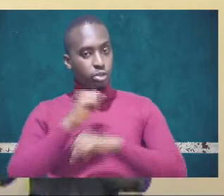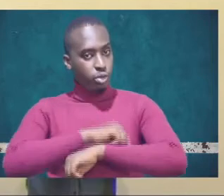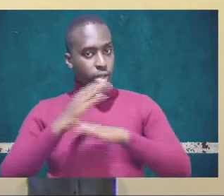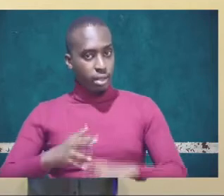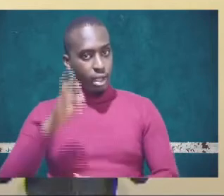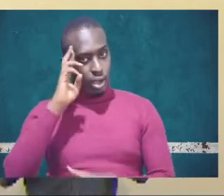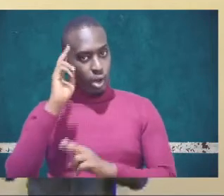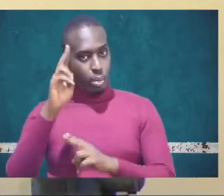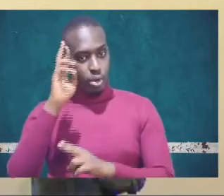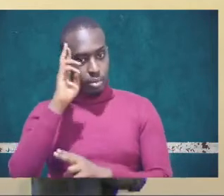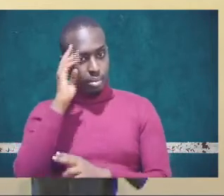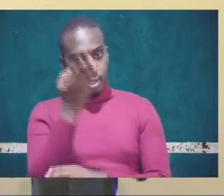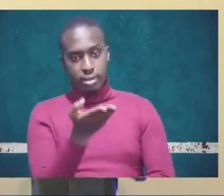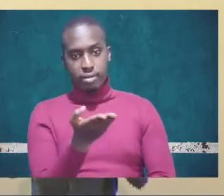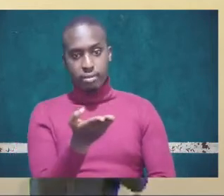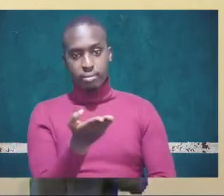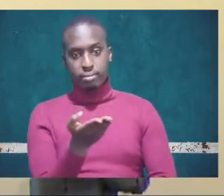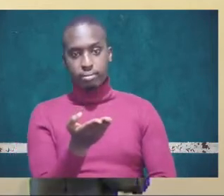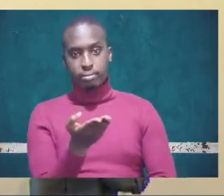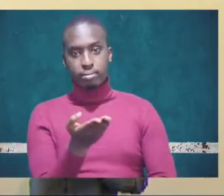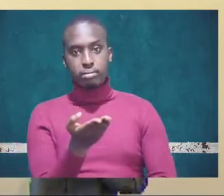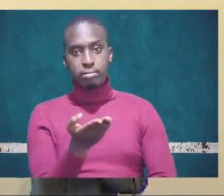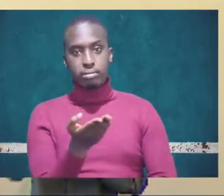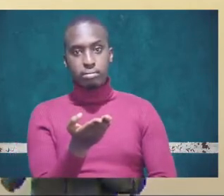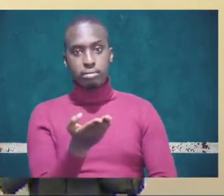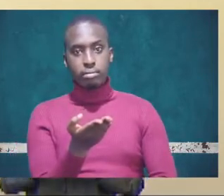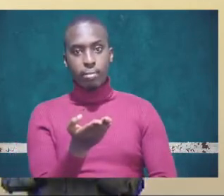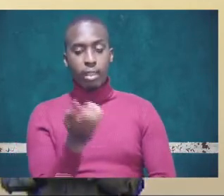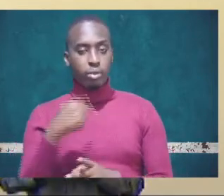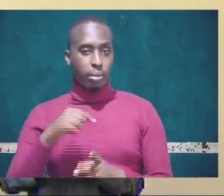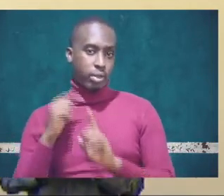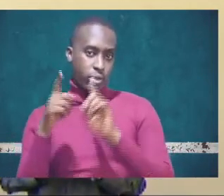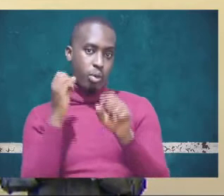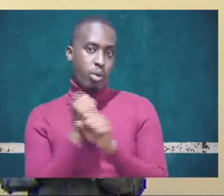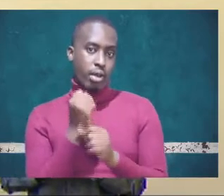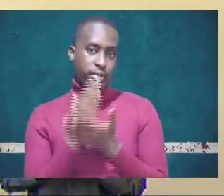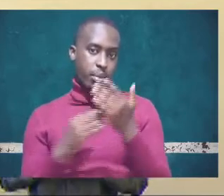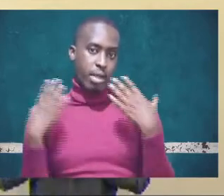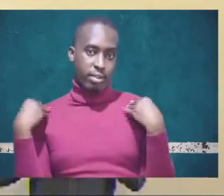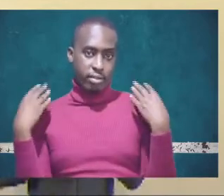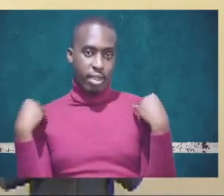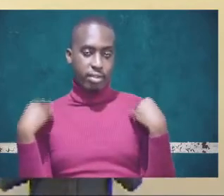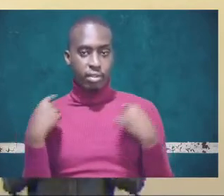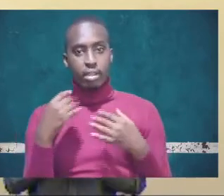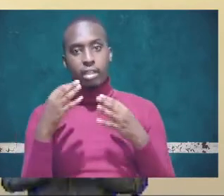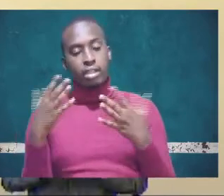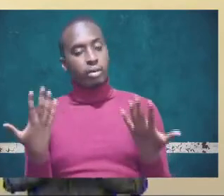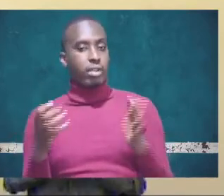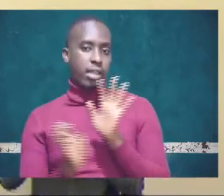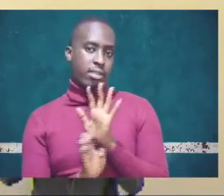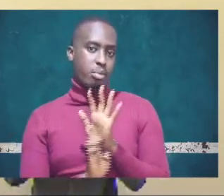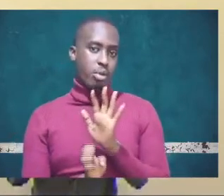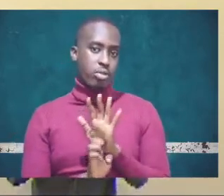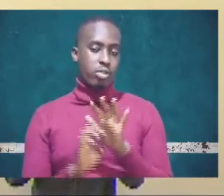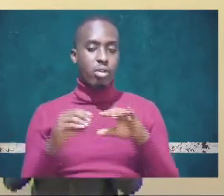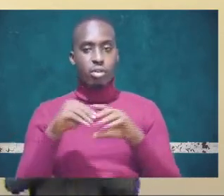this. Now, we are going to do some exercises, examples